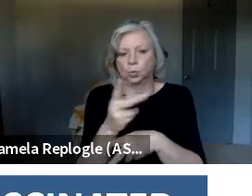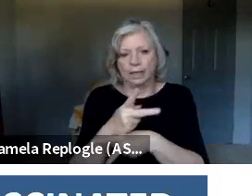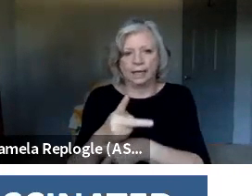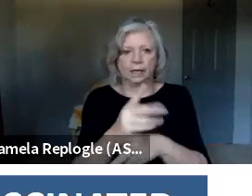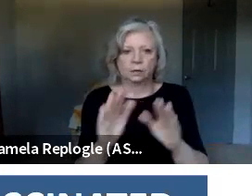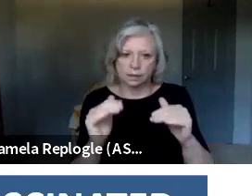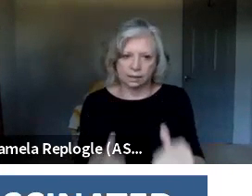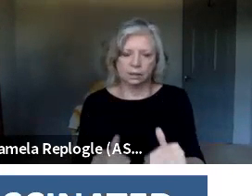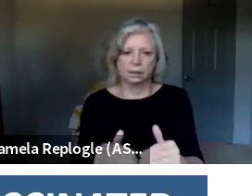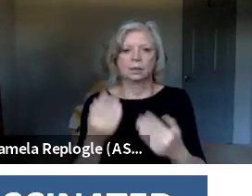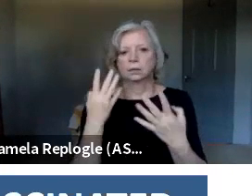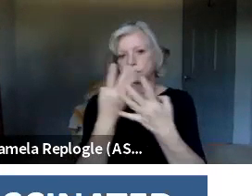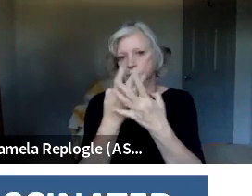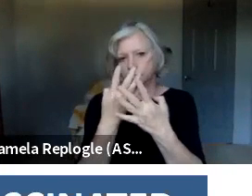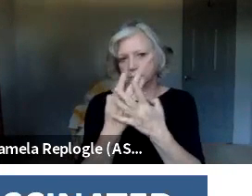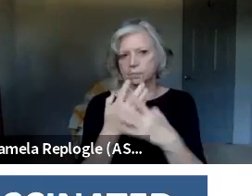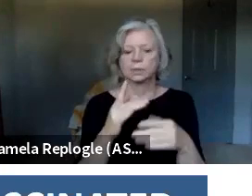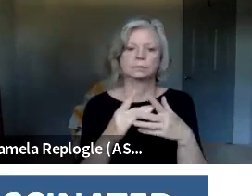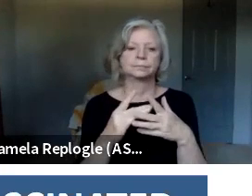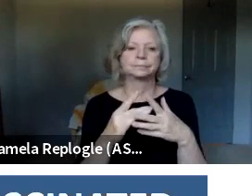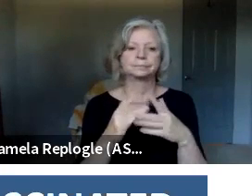correctional or detention facilities,